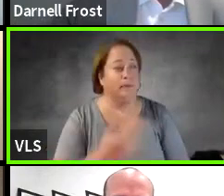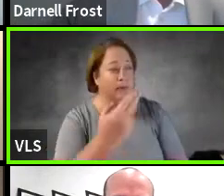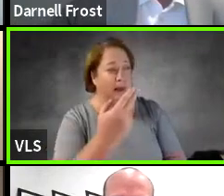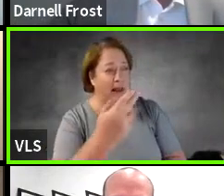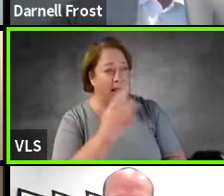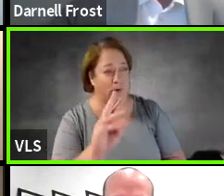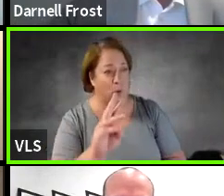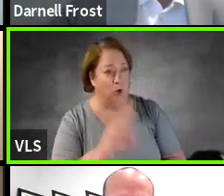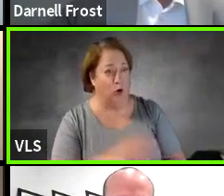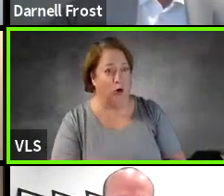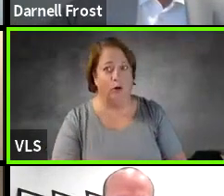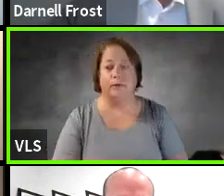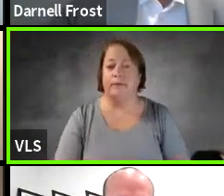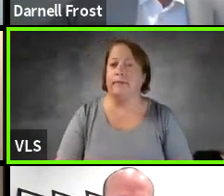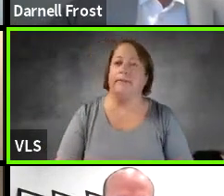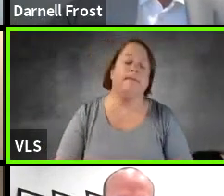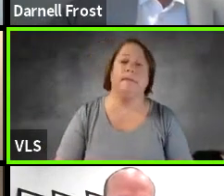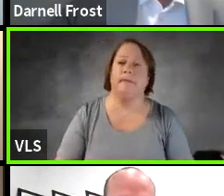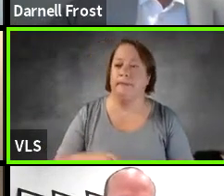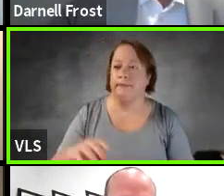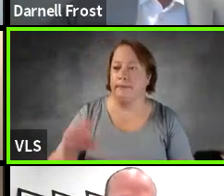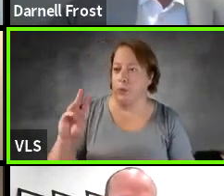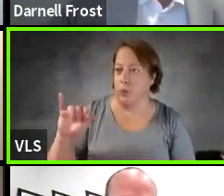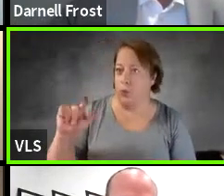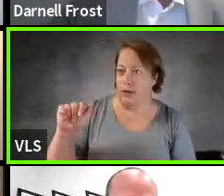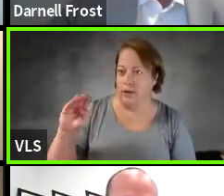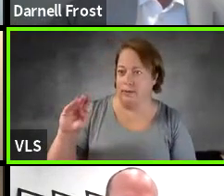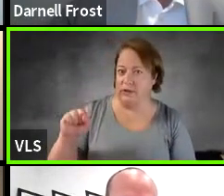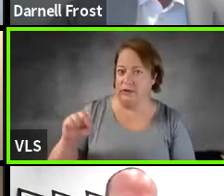Hazelwood. Zella Williams.